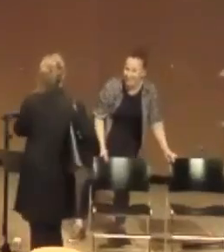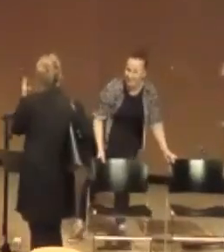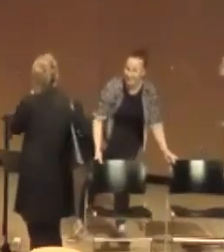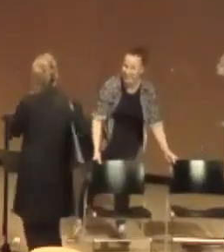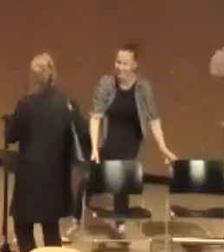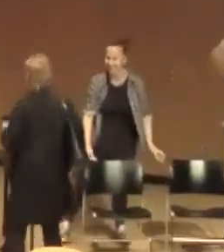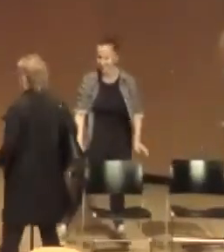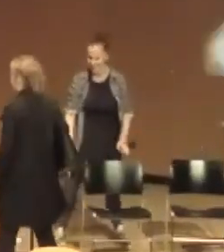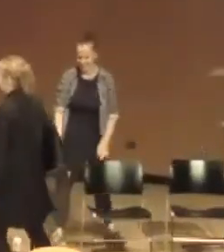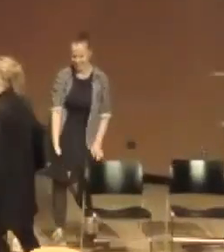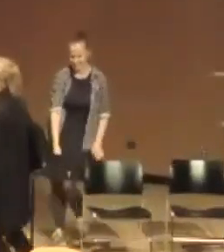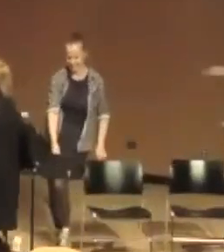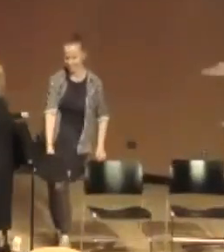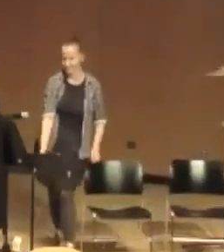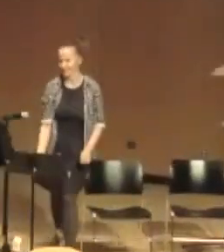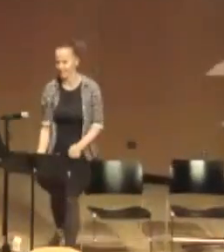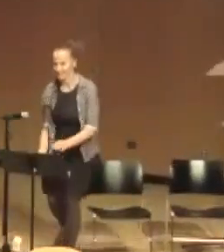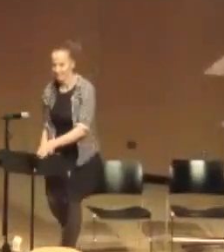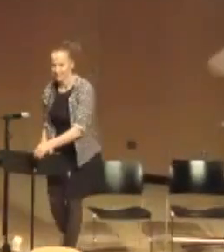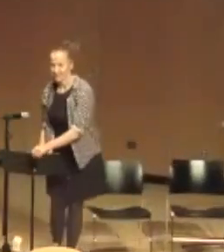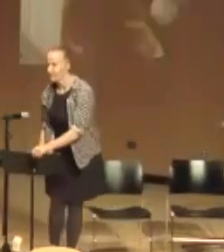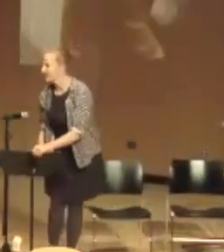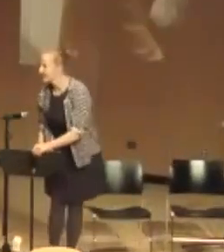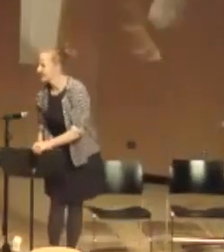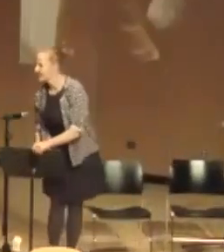two yeah yeah yeah